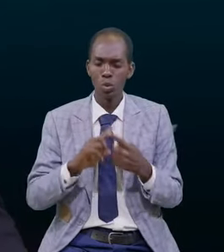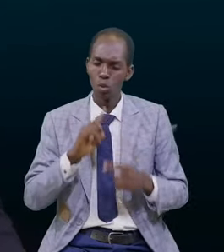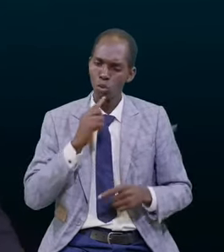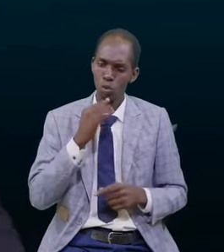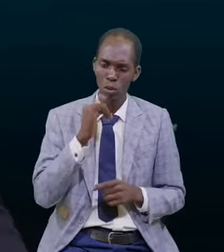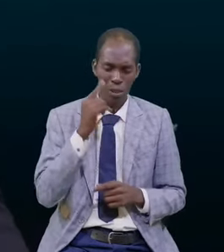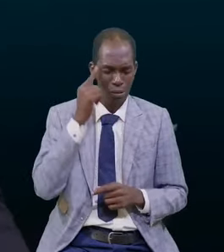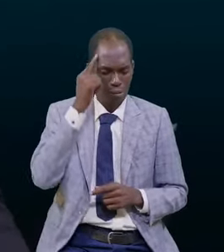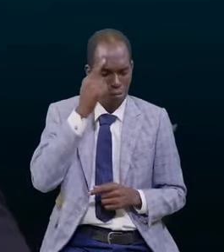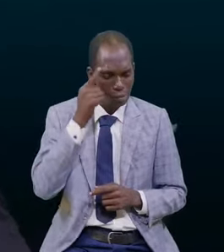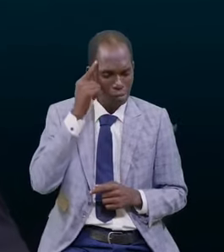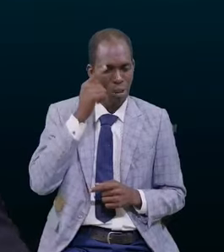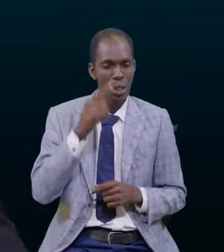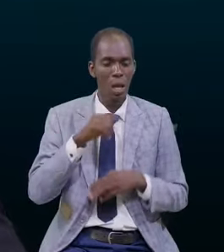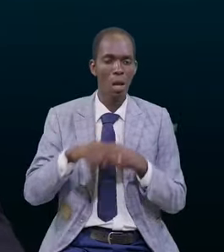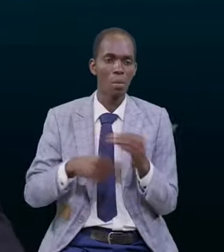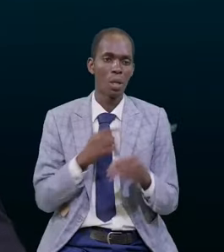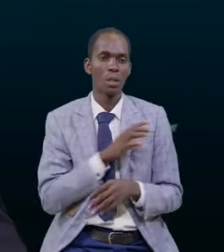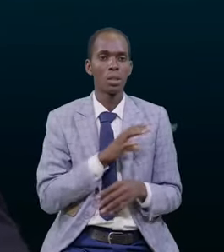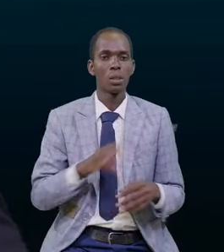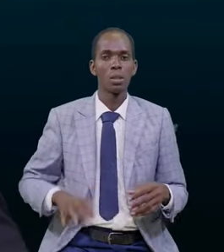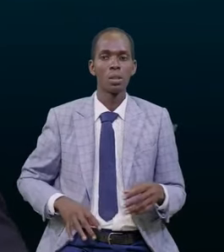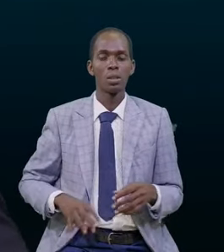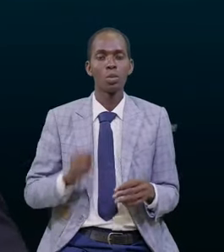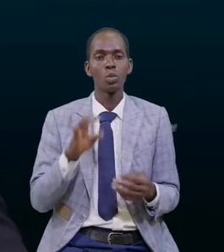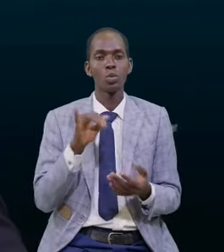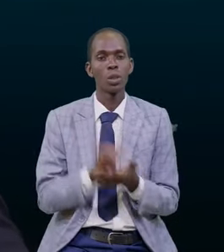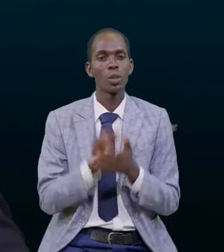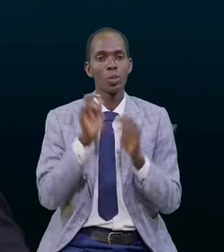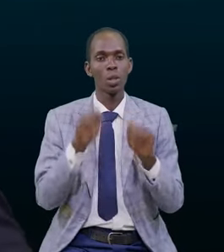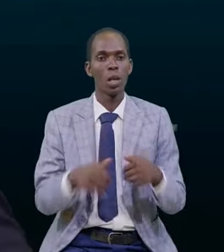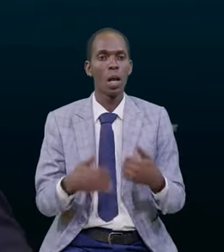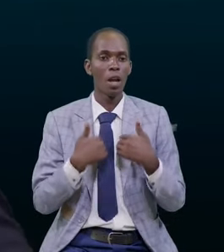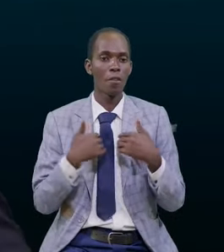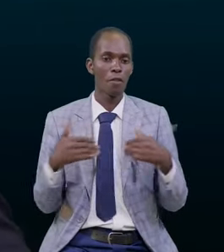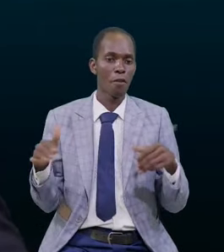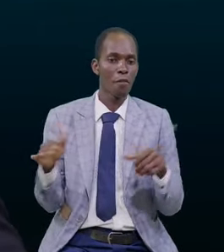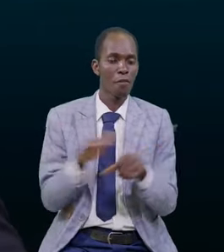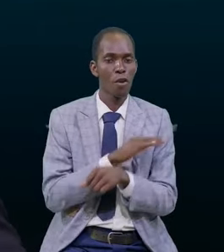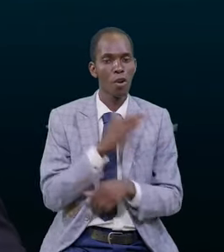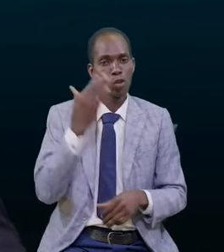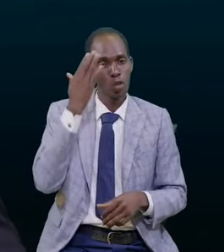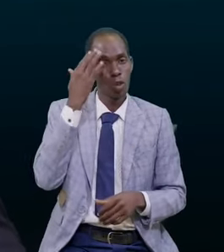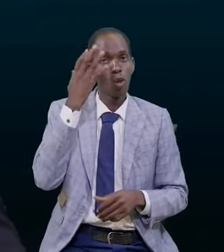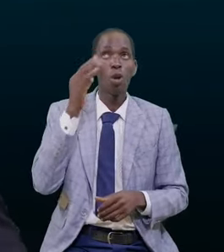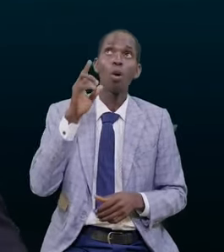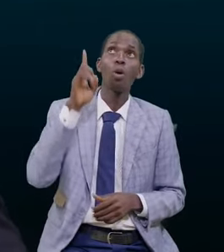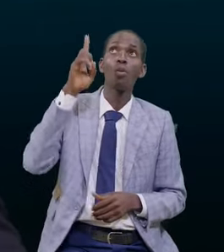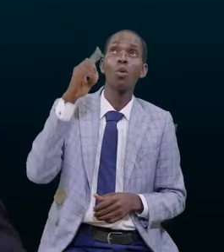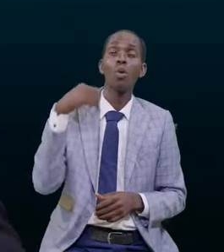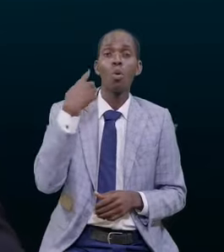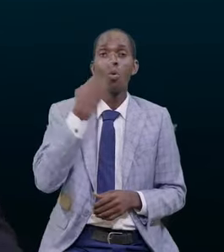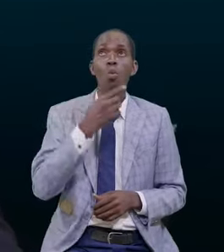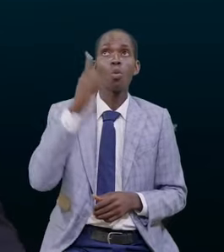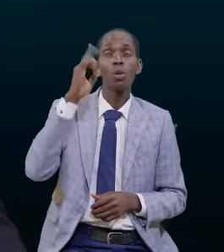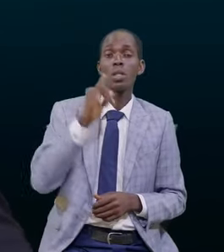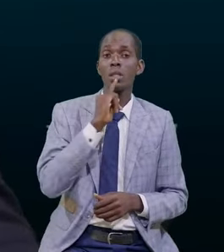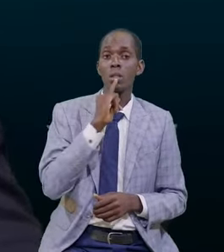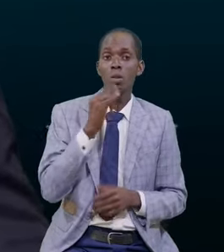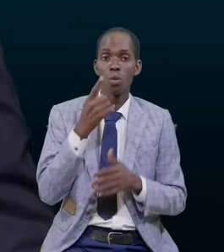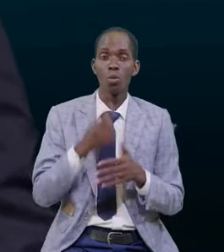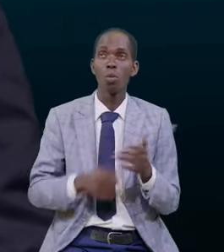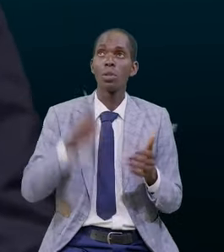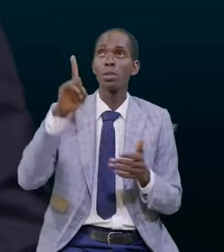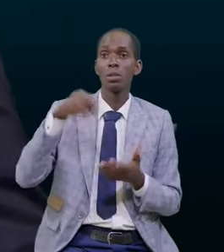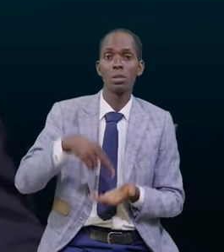Christ so as to have a full knowledge of him who he is what he represents his office his person